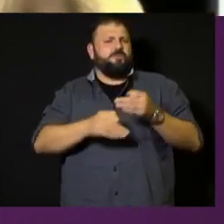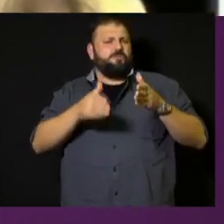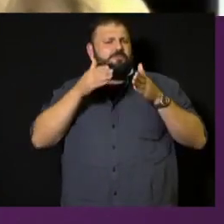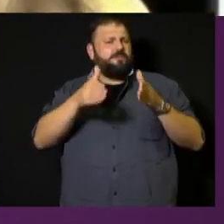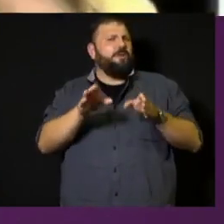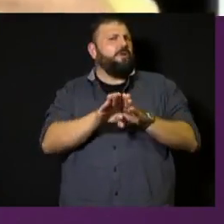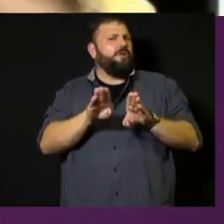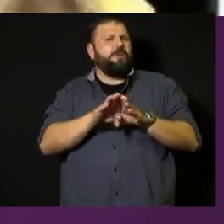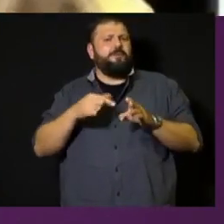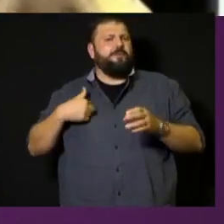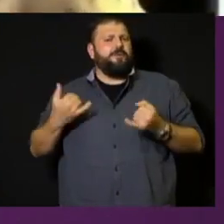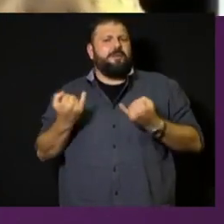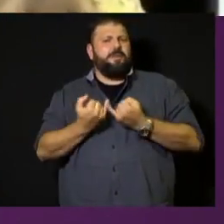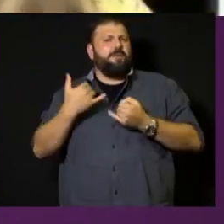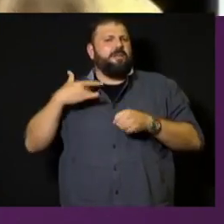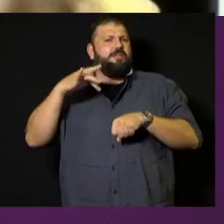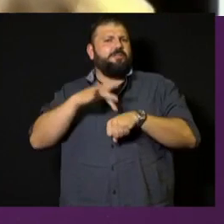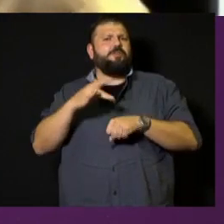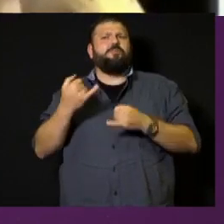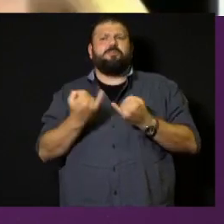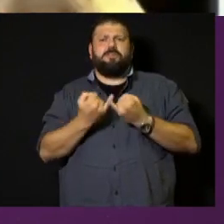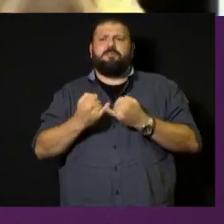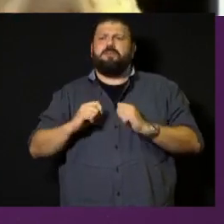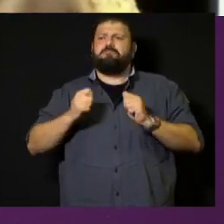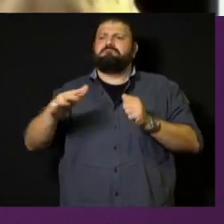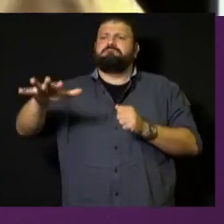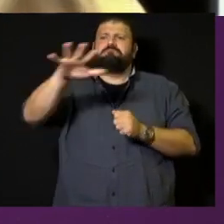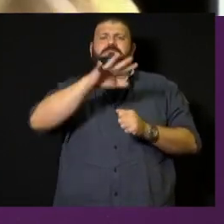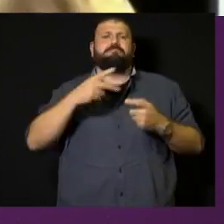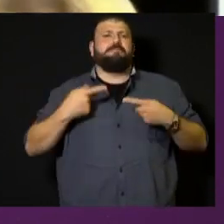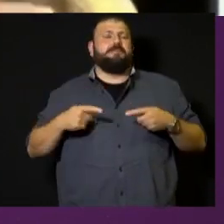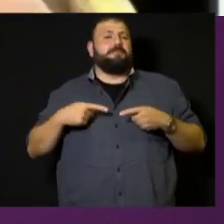And all my team has my same focus.